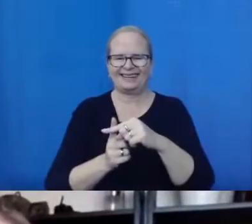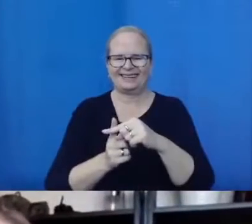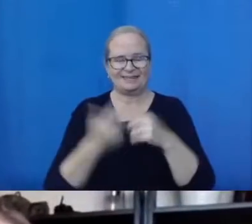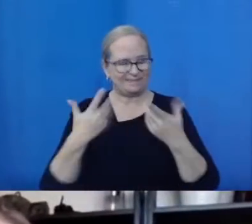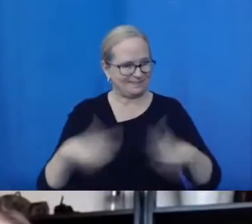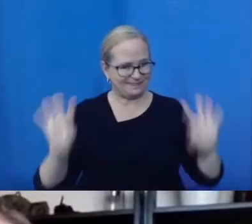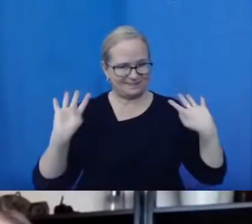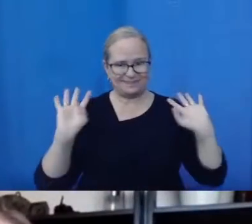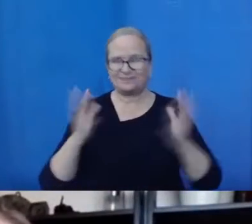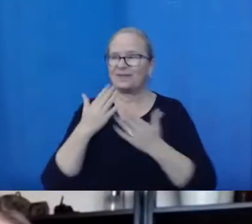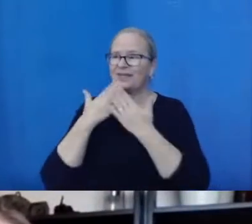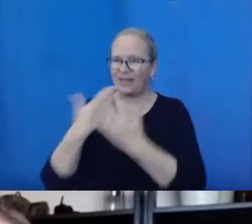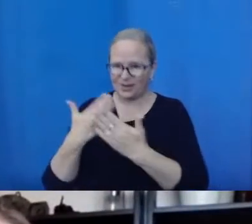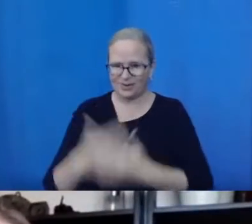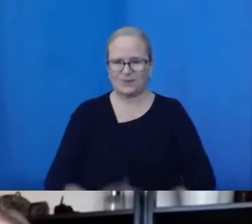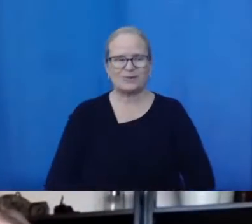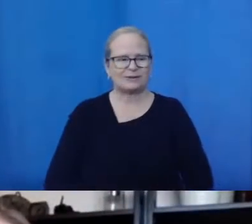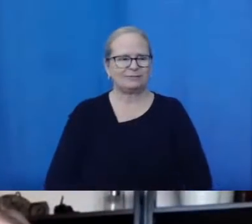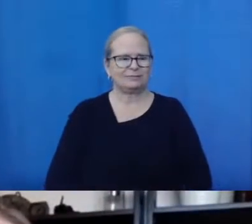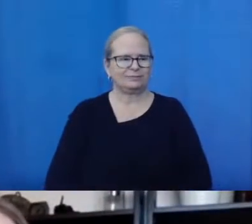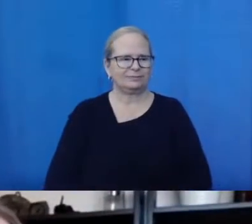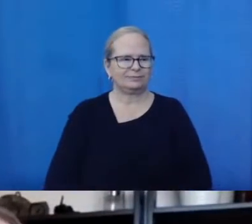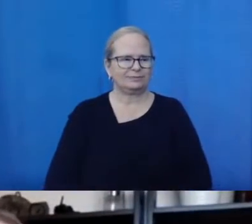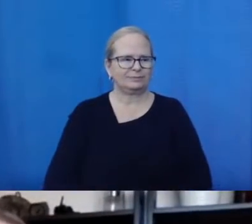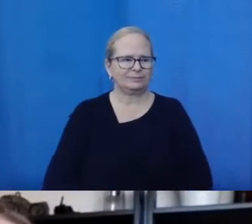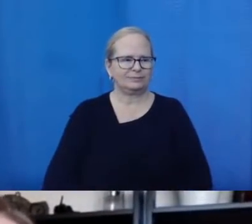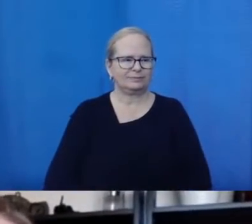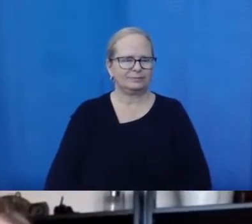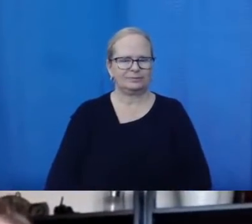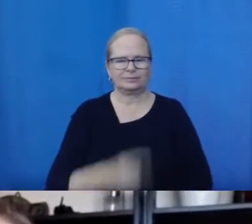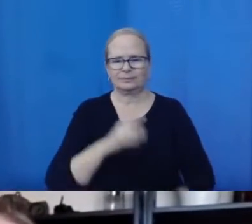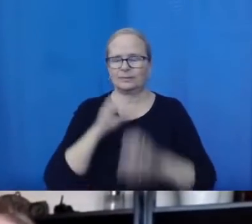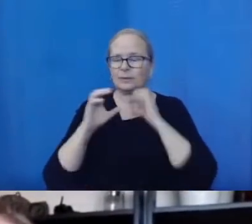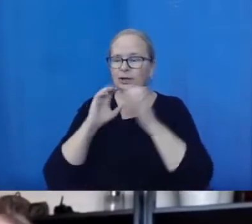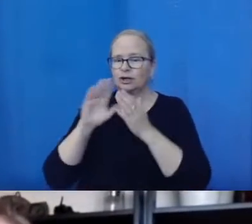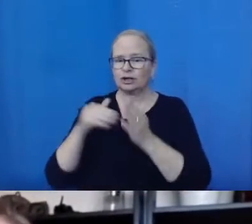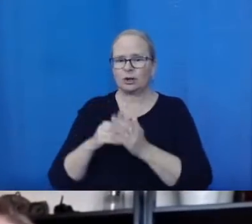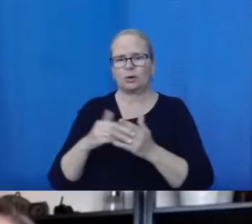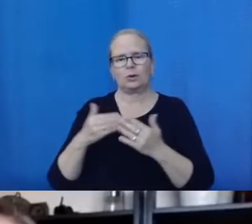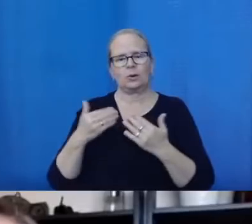I don't know if I can let you end quite there. The first